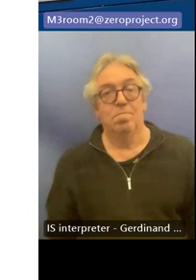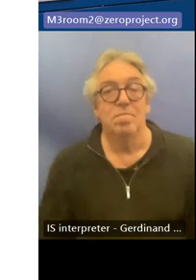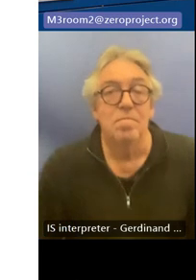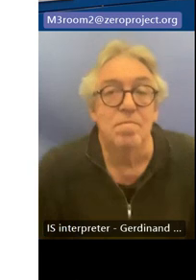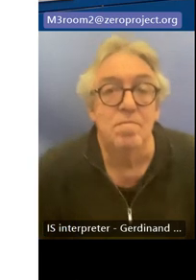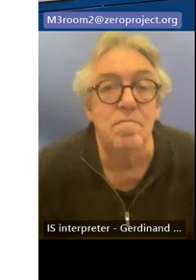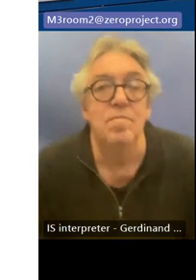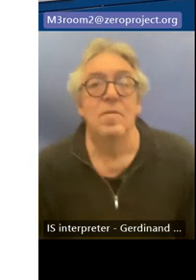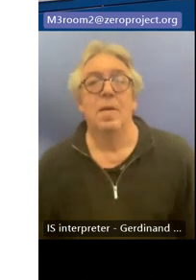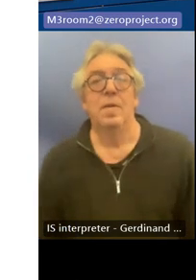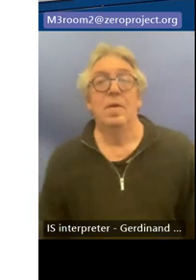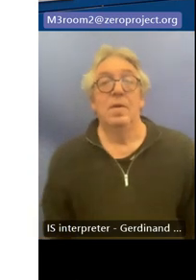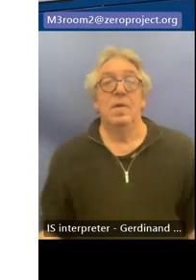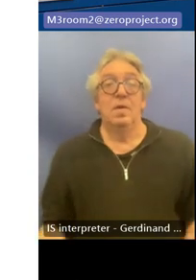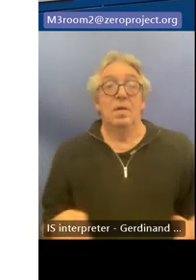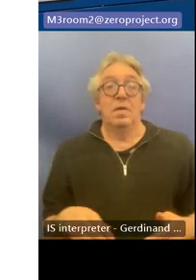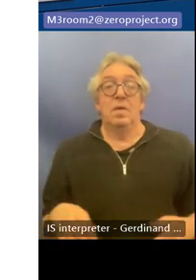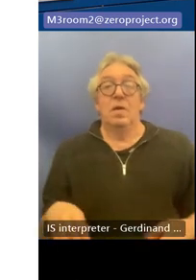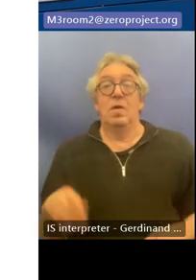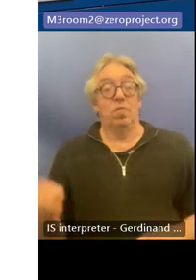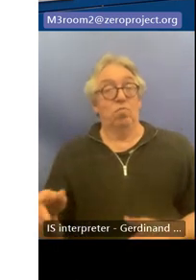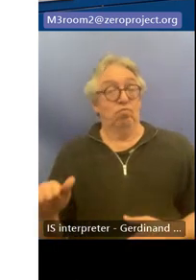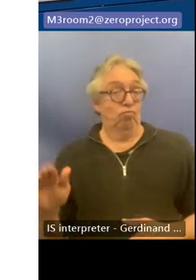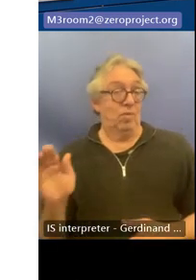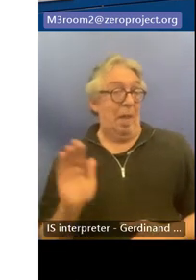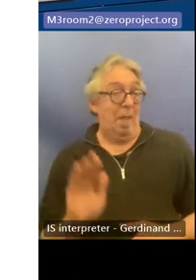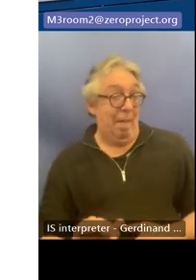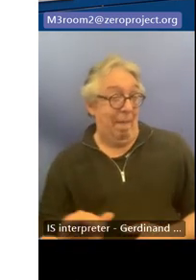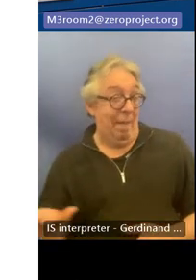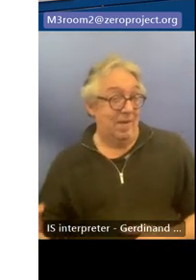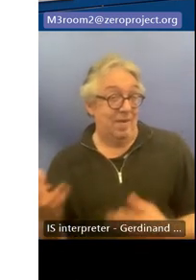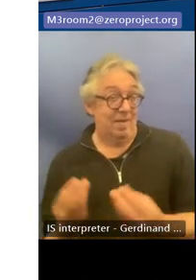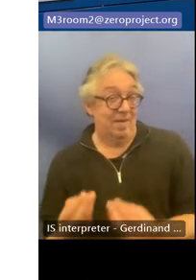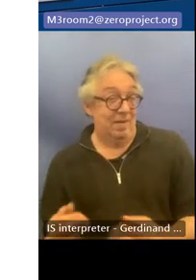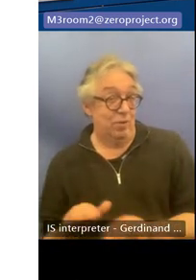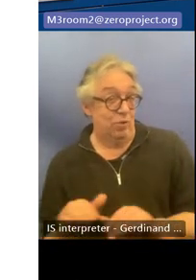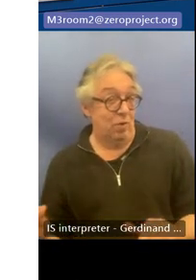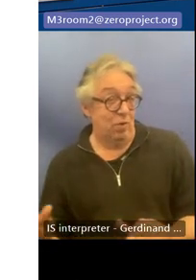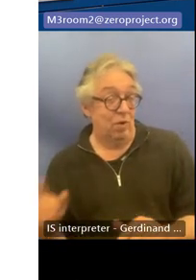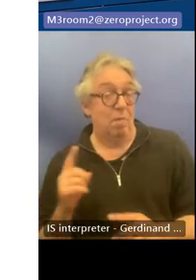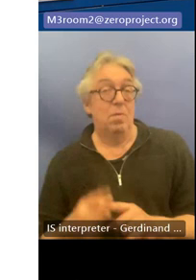without disabilities in preschool and elementary school in the Mayan